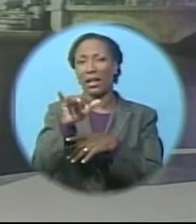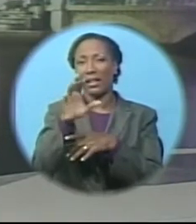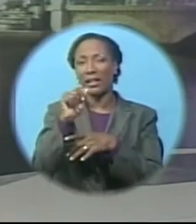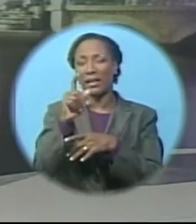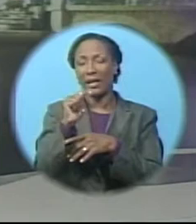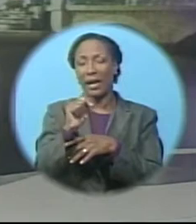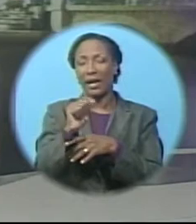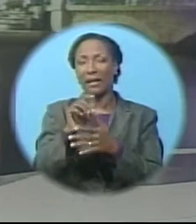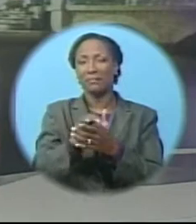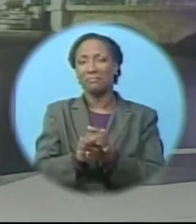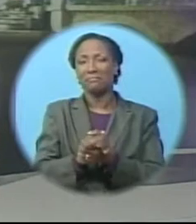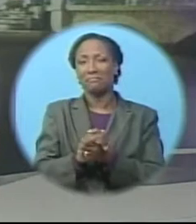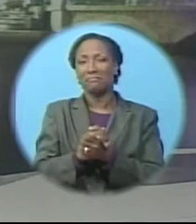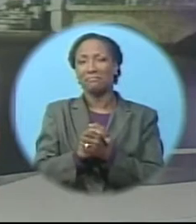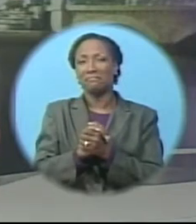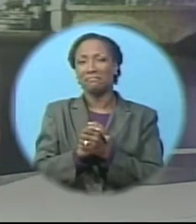Parliament.